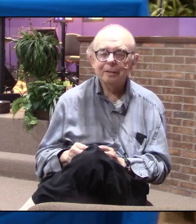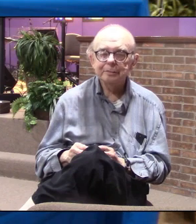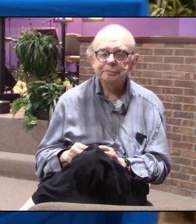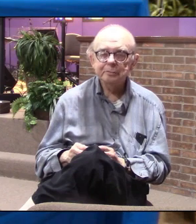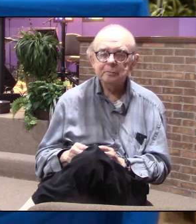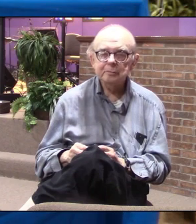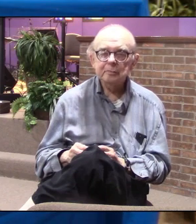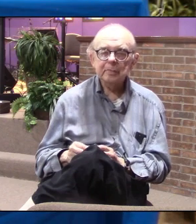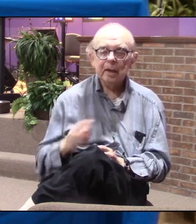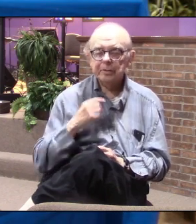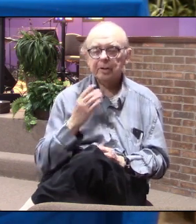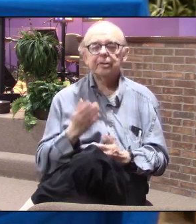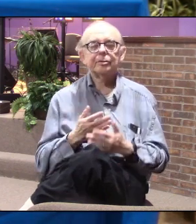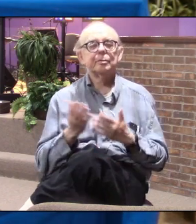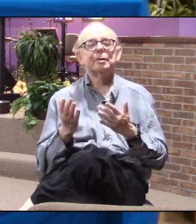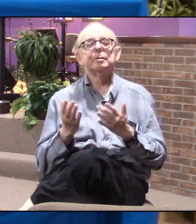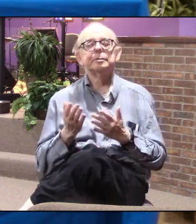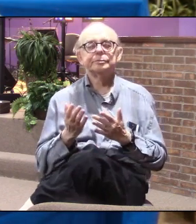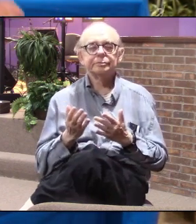But let me tell you something.